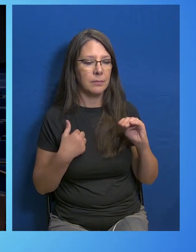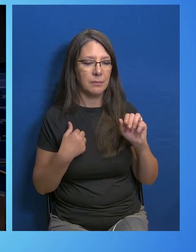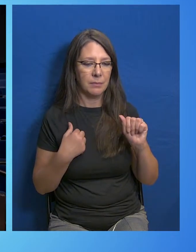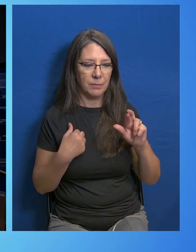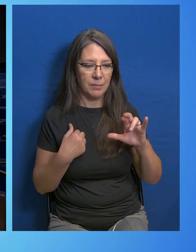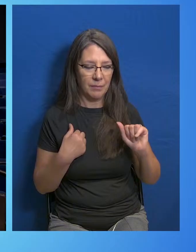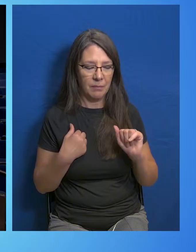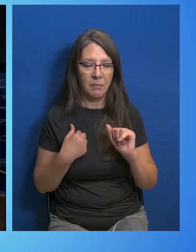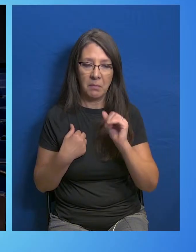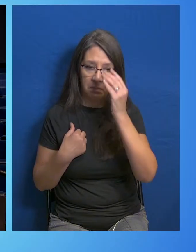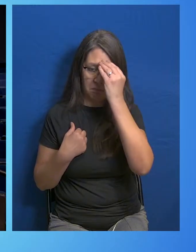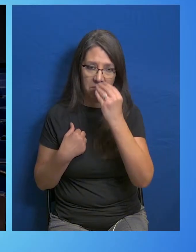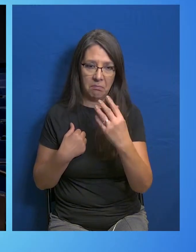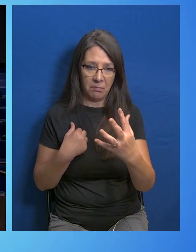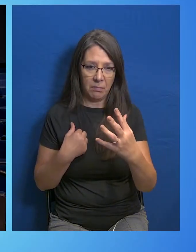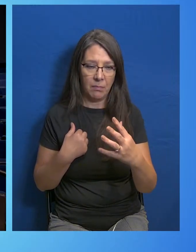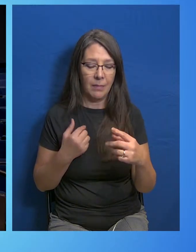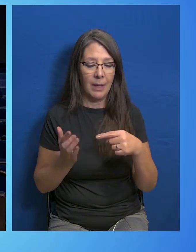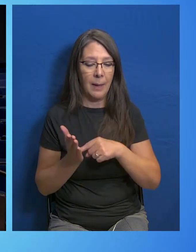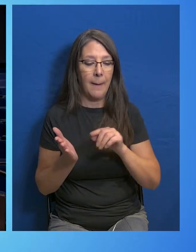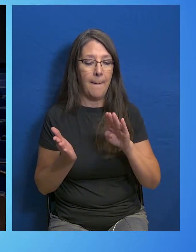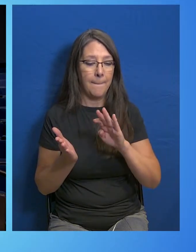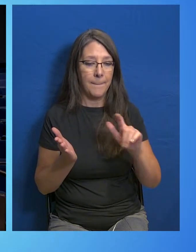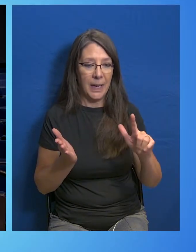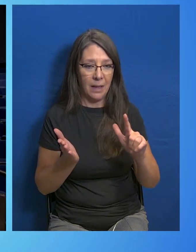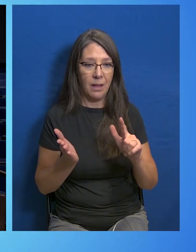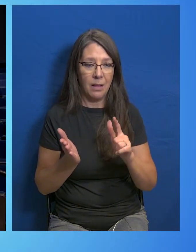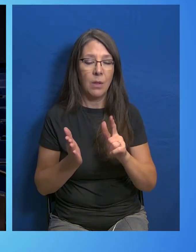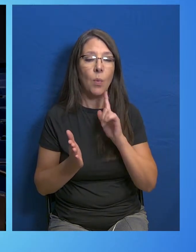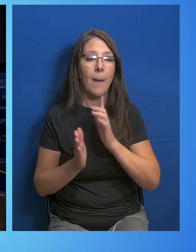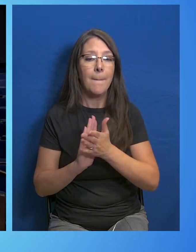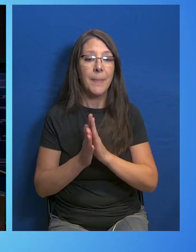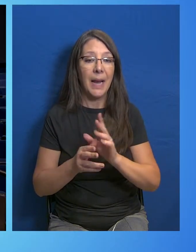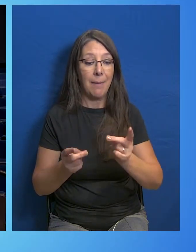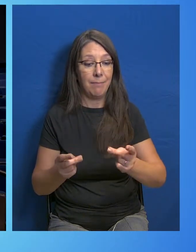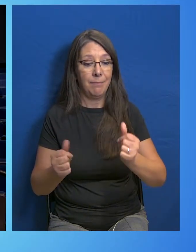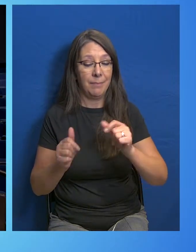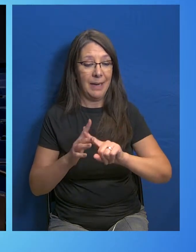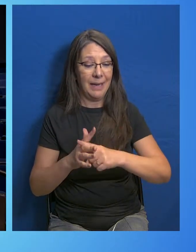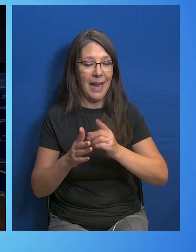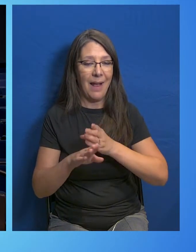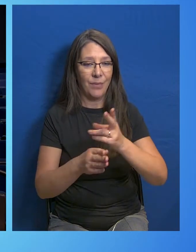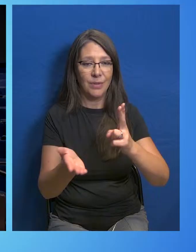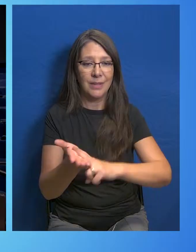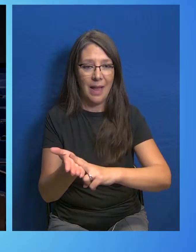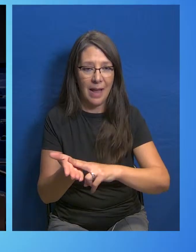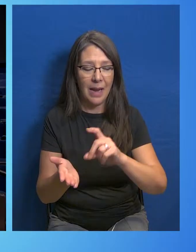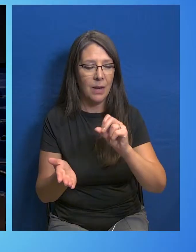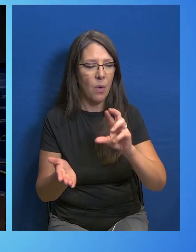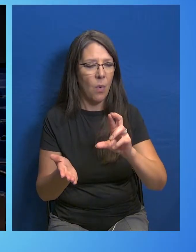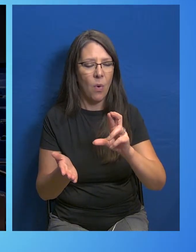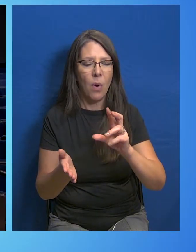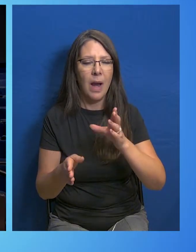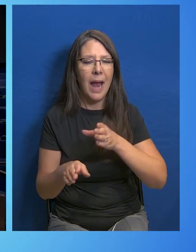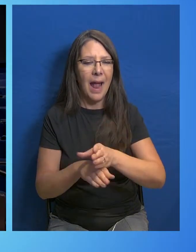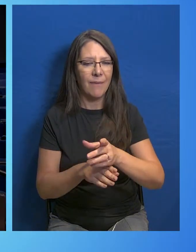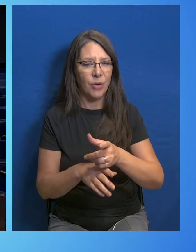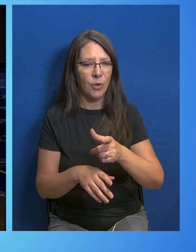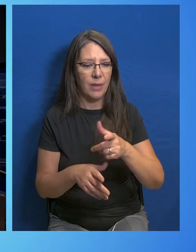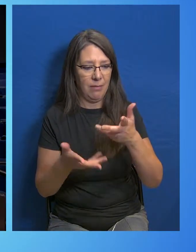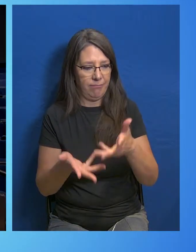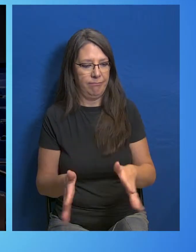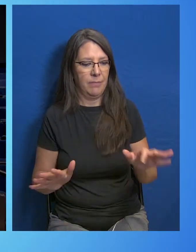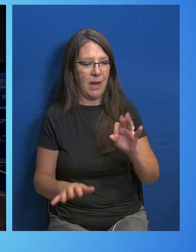is that typically bills become effective 90 days after sine die, or the adjournment of the legislature.